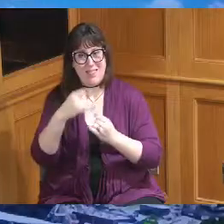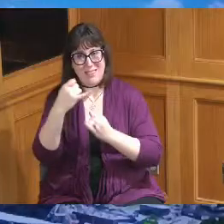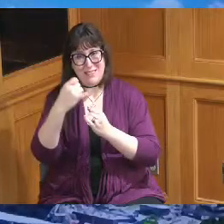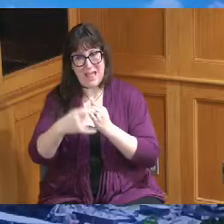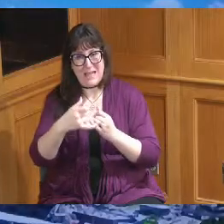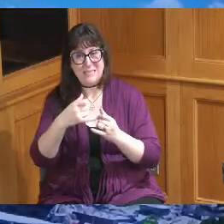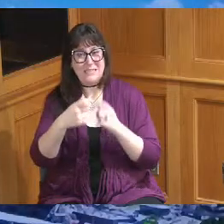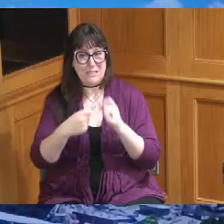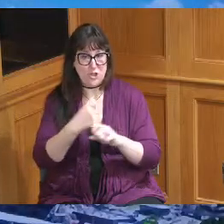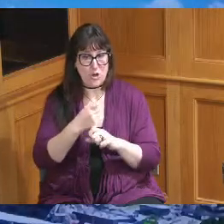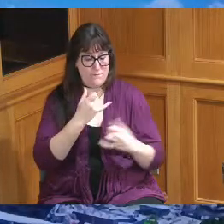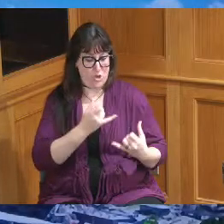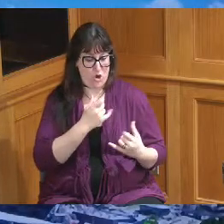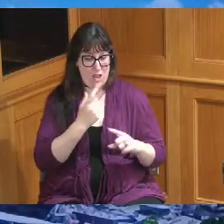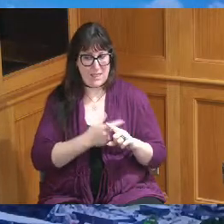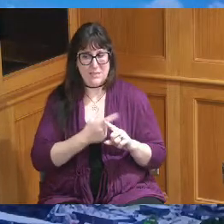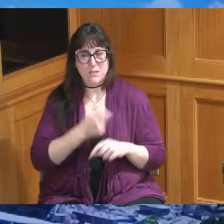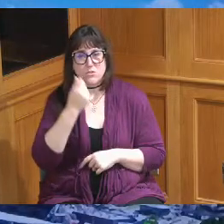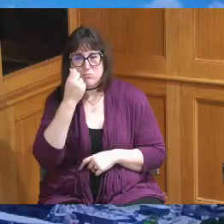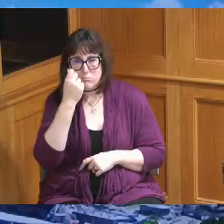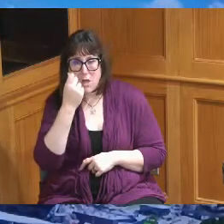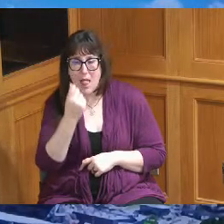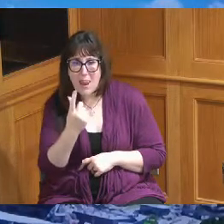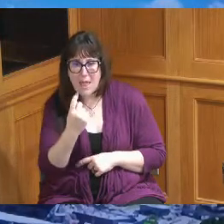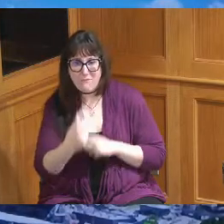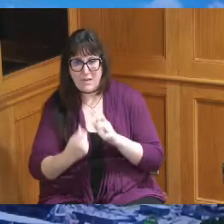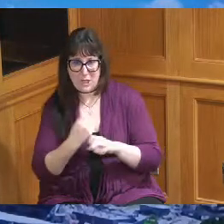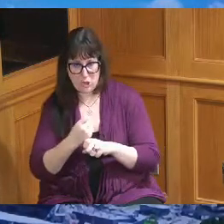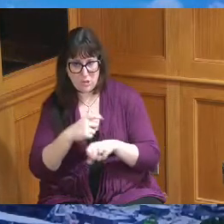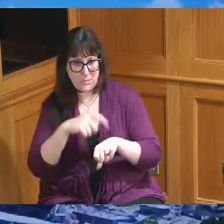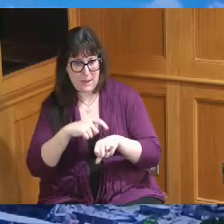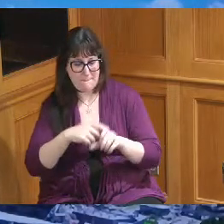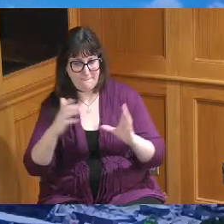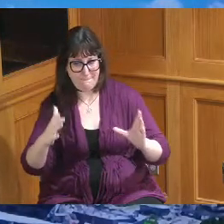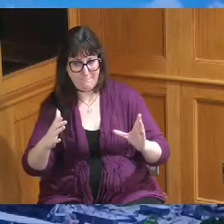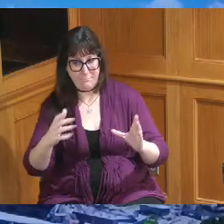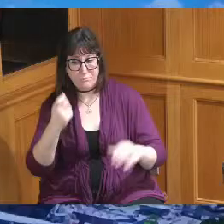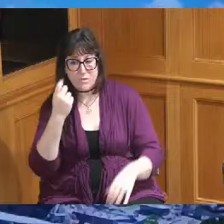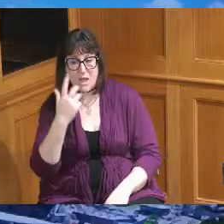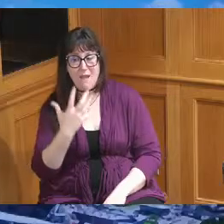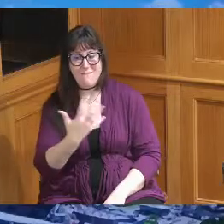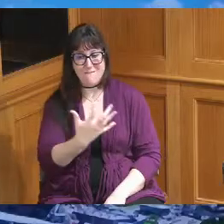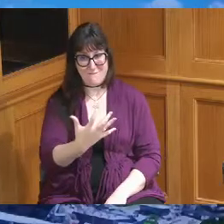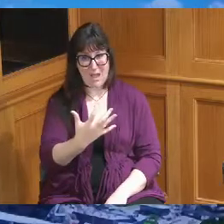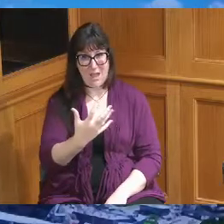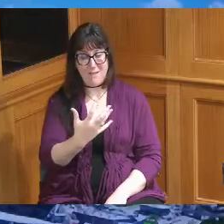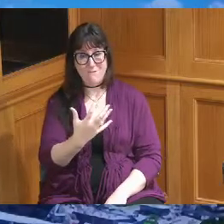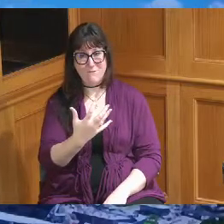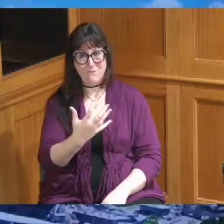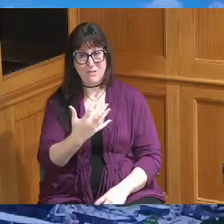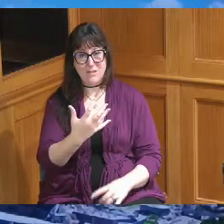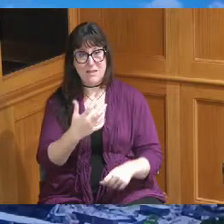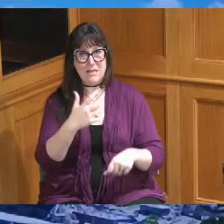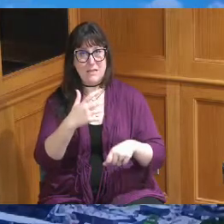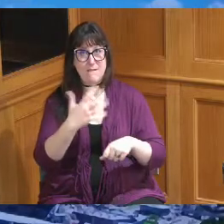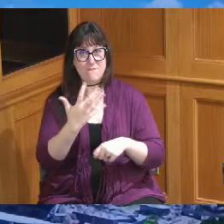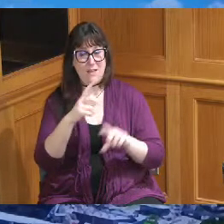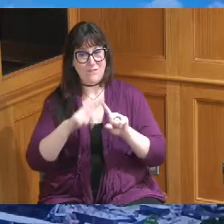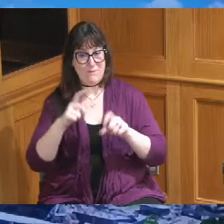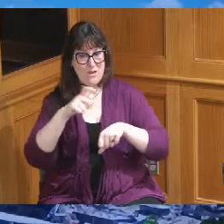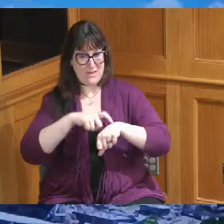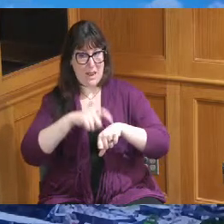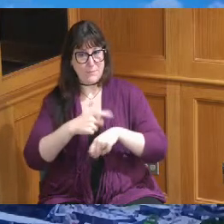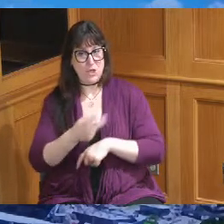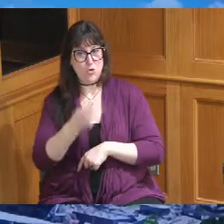current lease. So this is an 11-year arrangement. There will be 5 2-year extension options that the team will